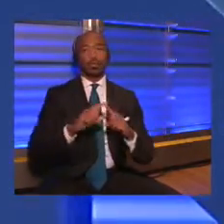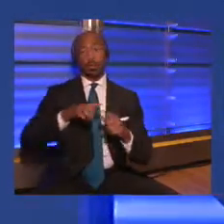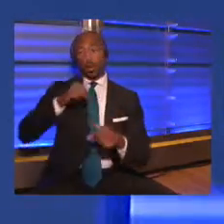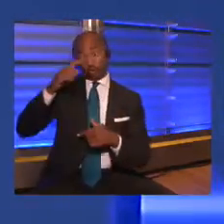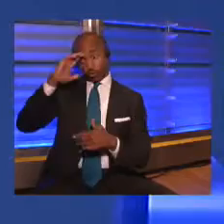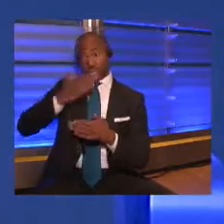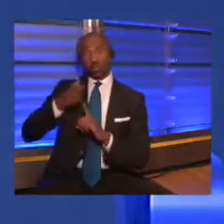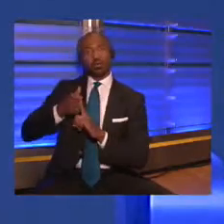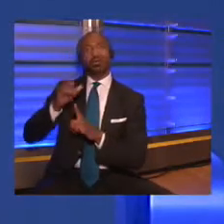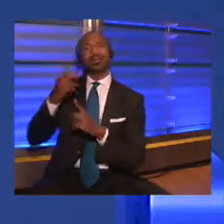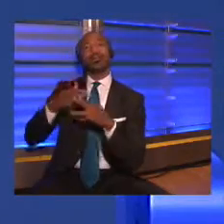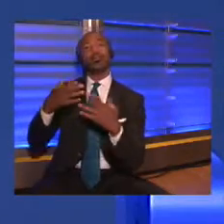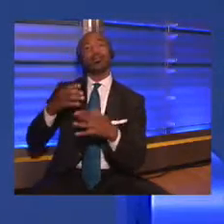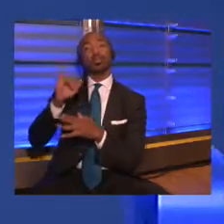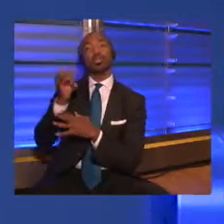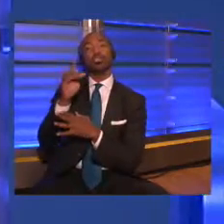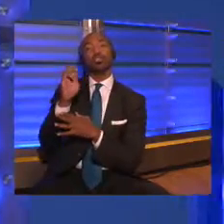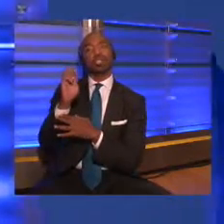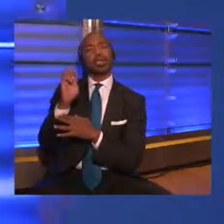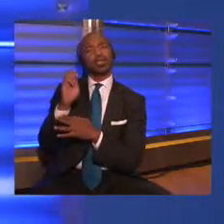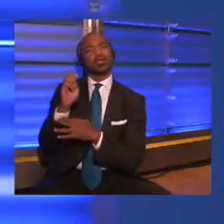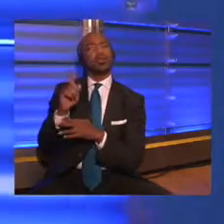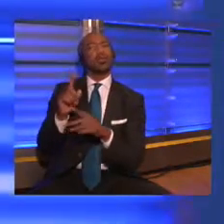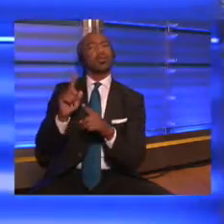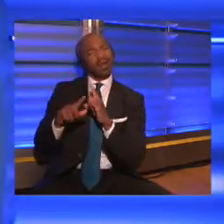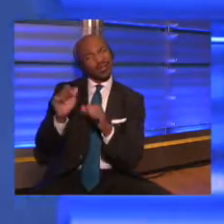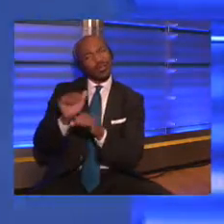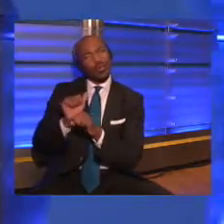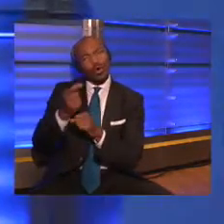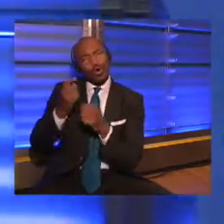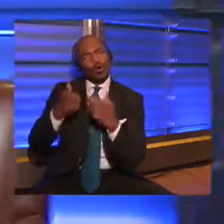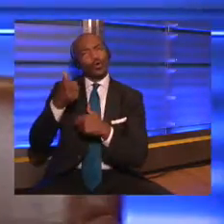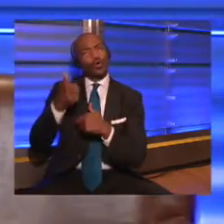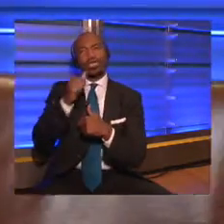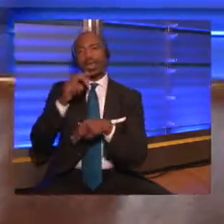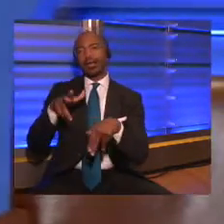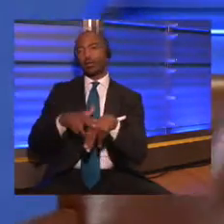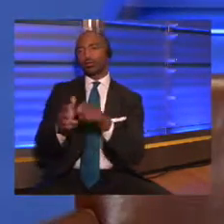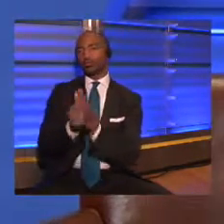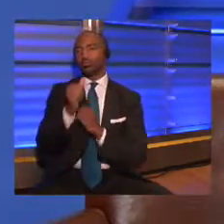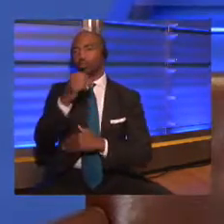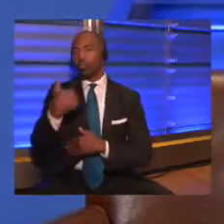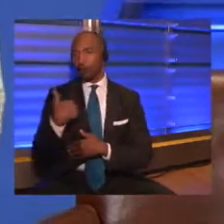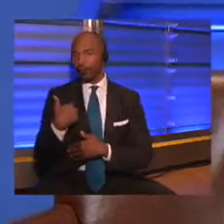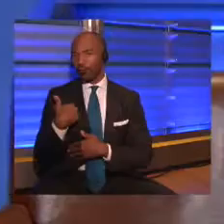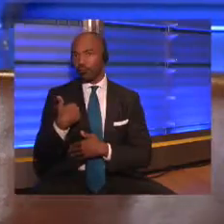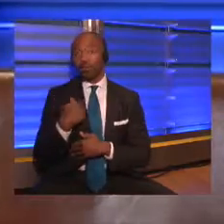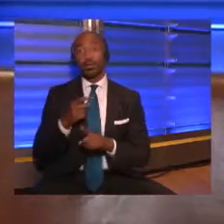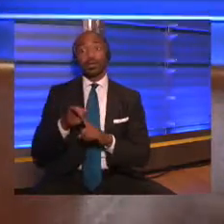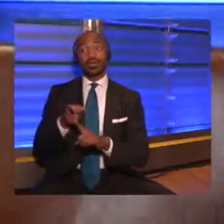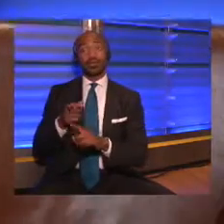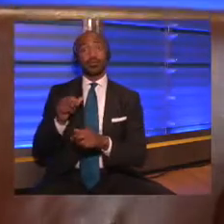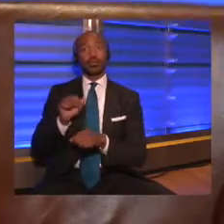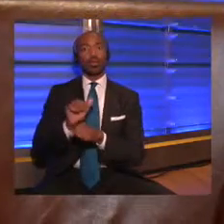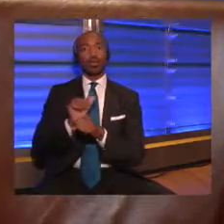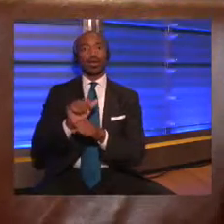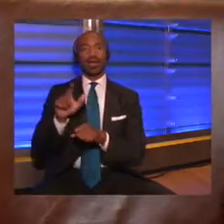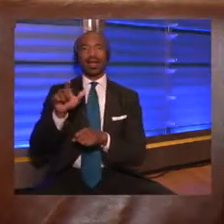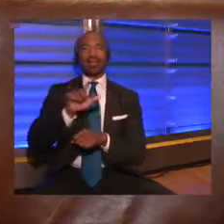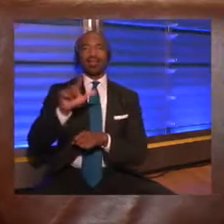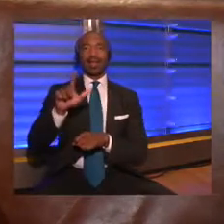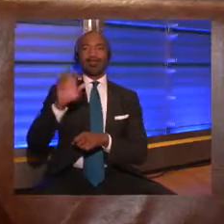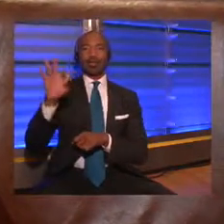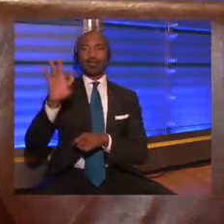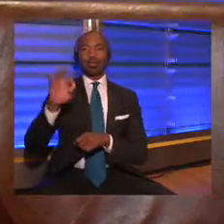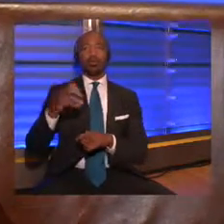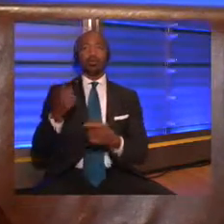a little harder at it. He's a good little ball player, but he's got to work a little harder. So he's out in left field. And he's up like this, and this ball's